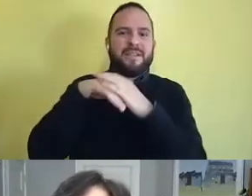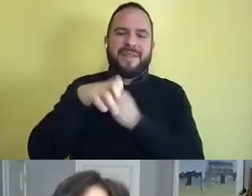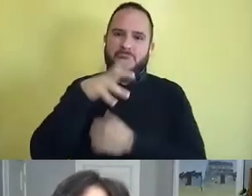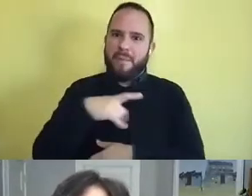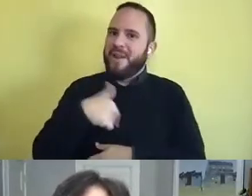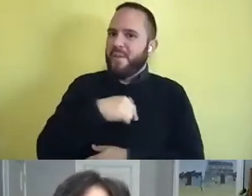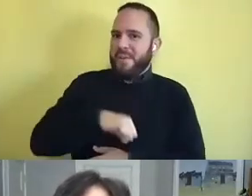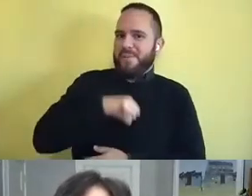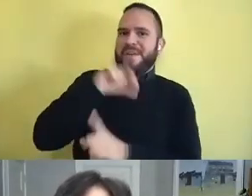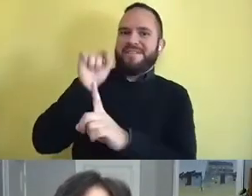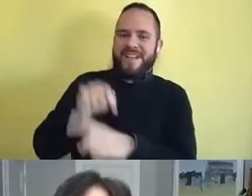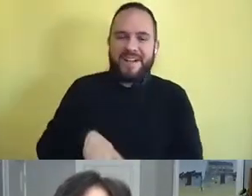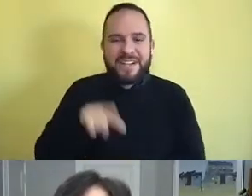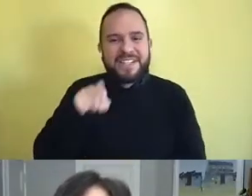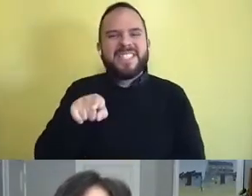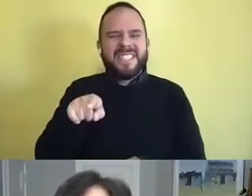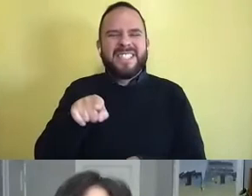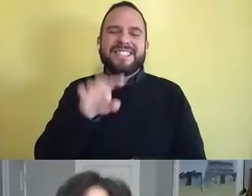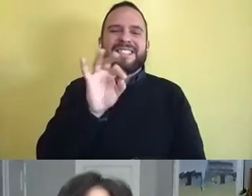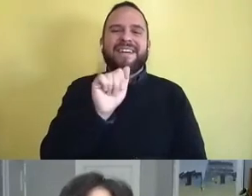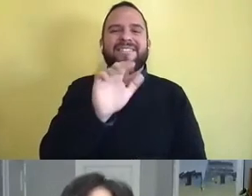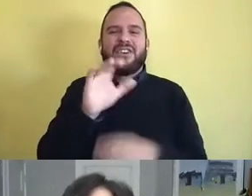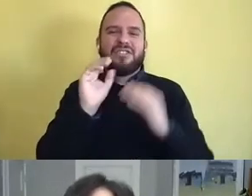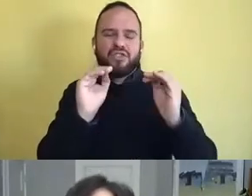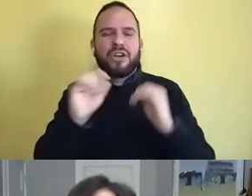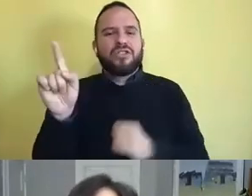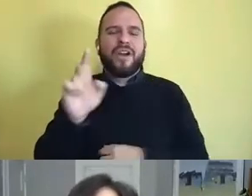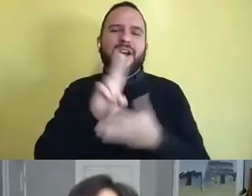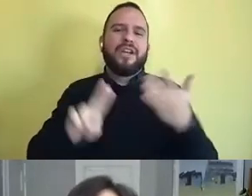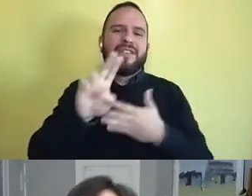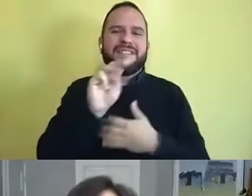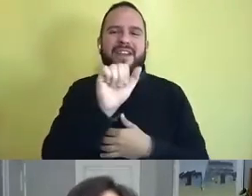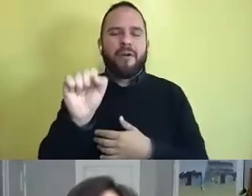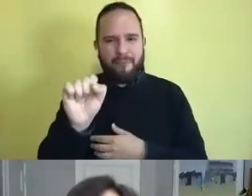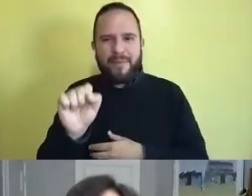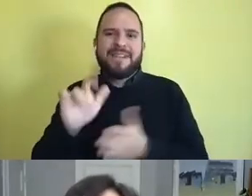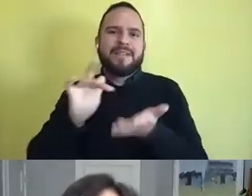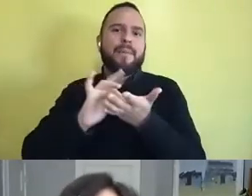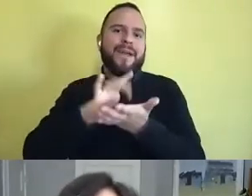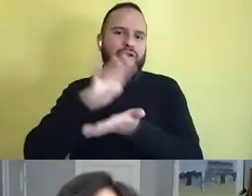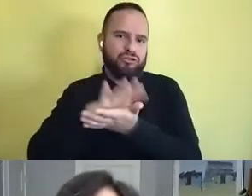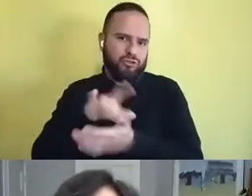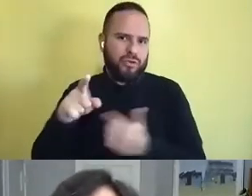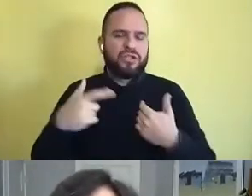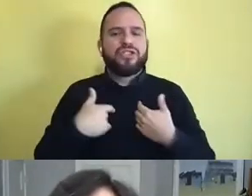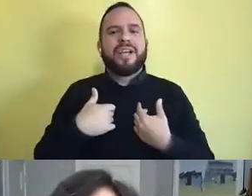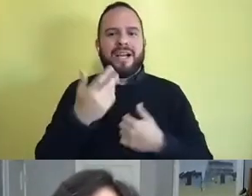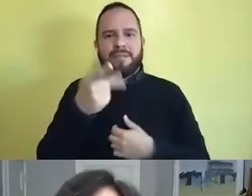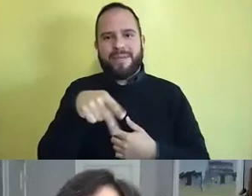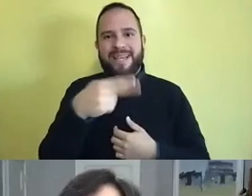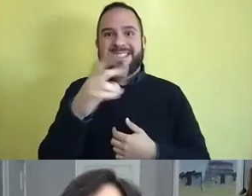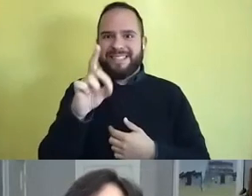an appointed faculty instructor at the University of Massachusetts Medical School and holds an honorary doctorate from the